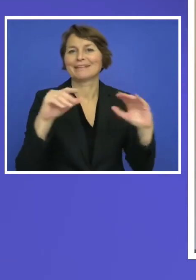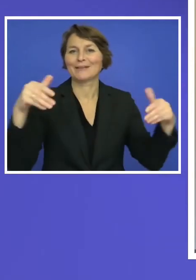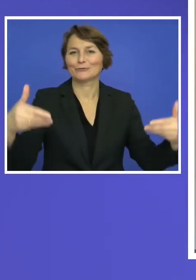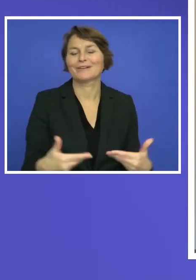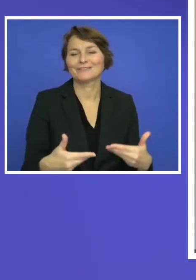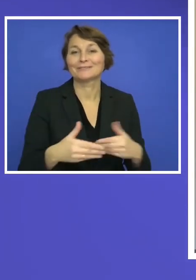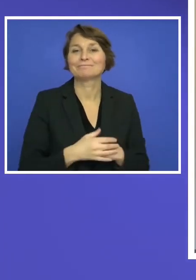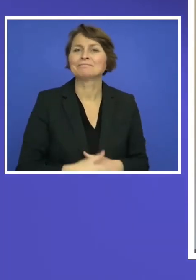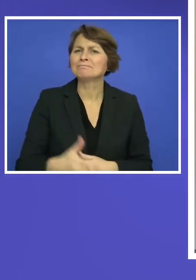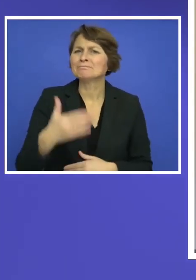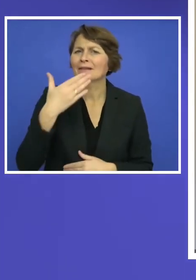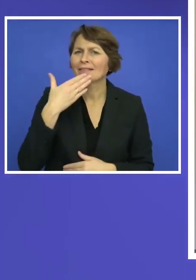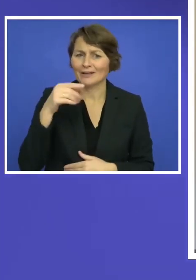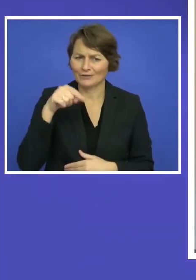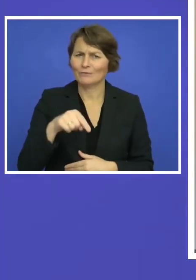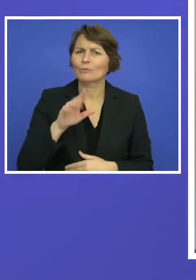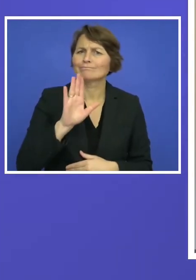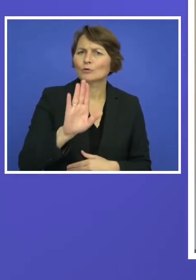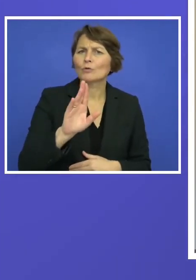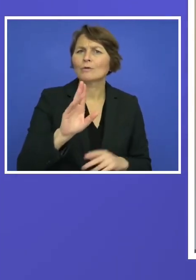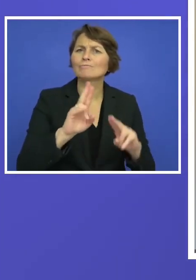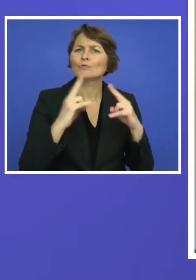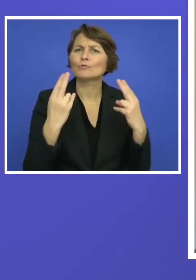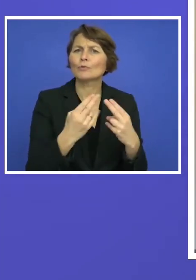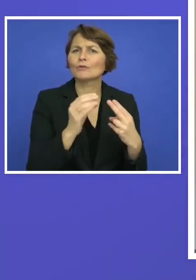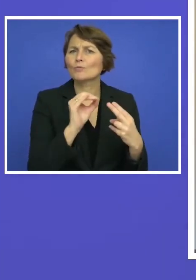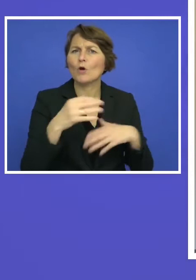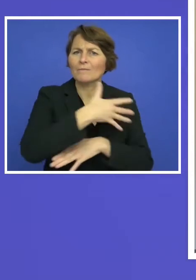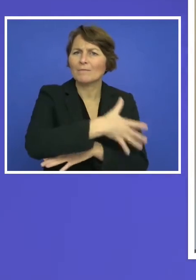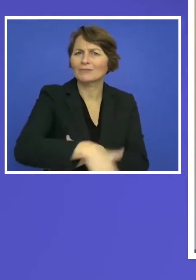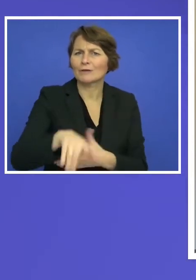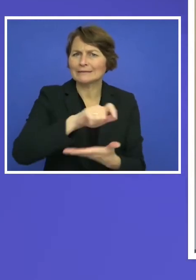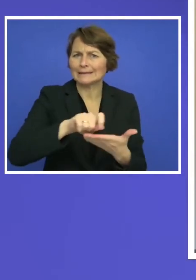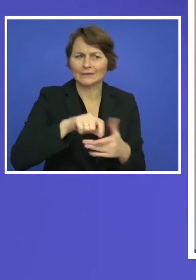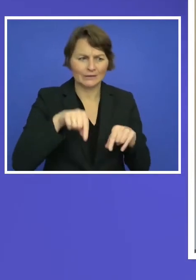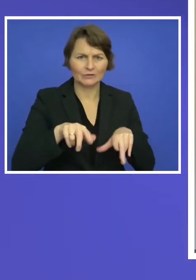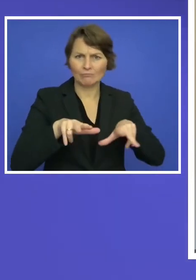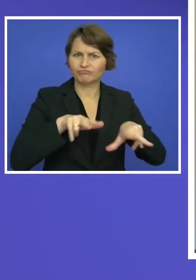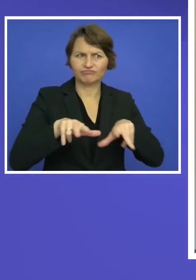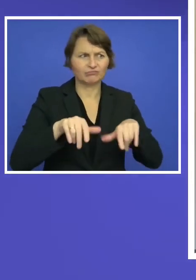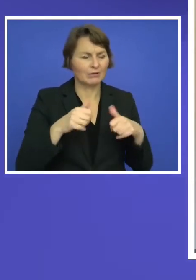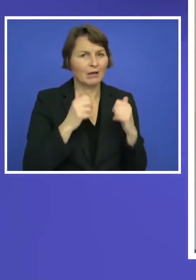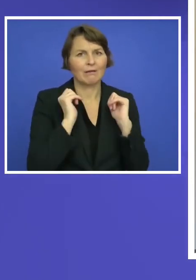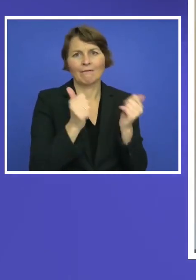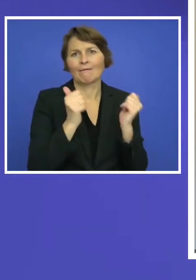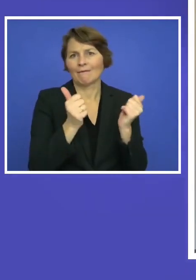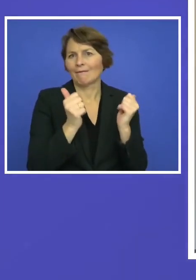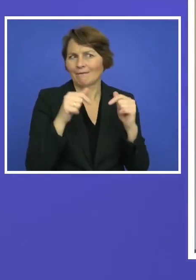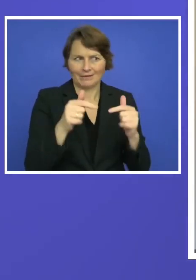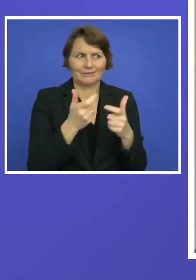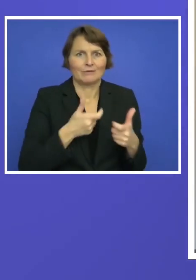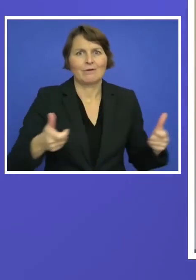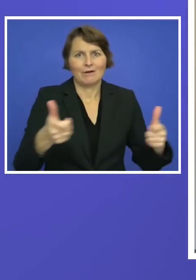Secretariat, in particular the Cluster of Social Affairs, for having arranged this fantastic conference.